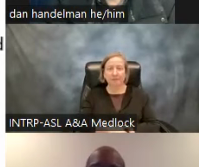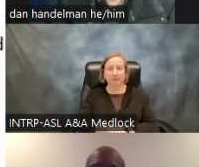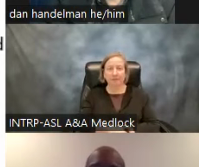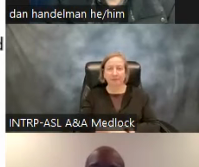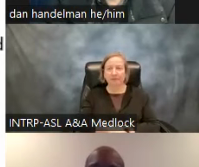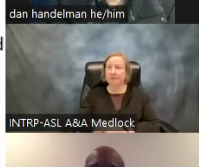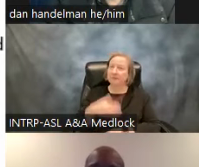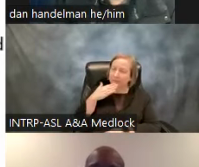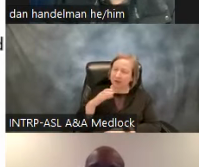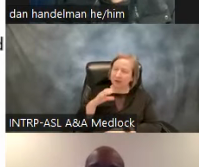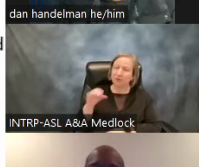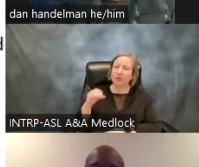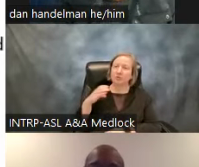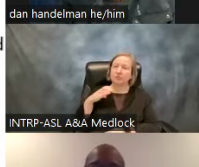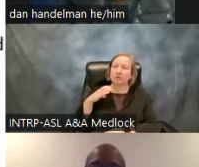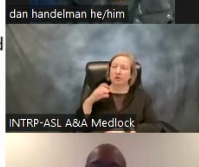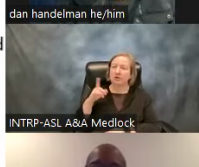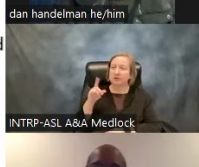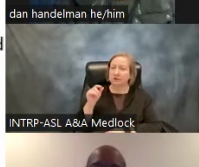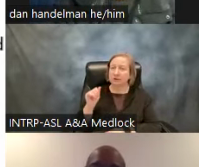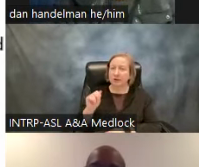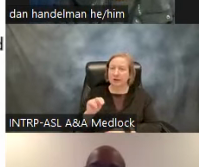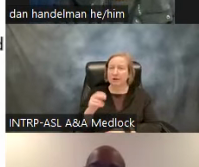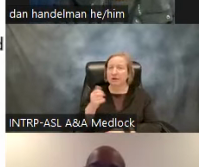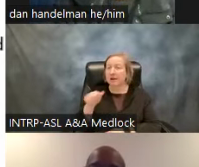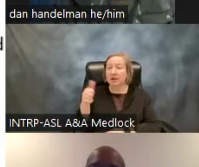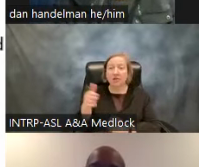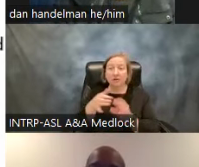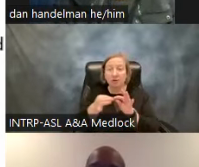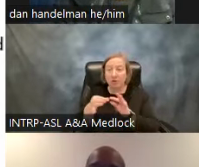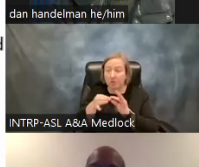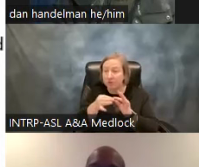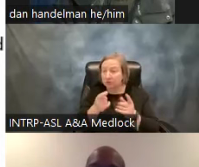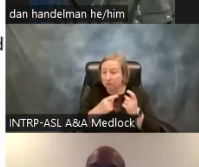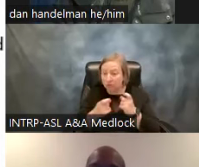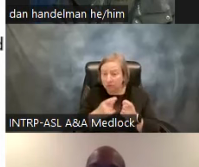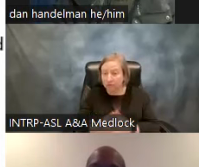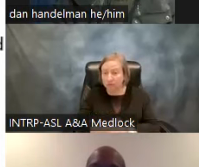Thank you, Coach Jordan. Is there any additional comments or questions?